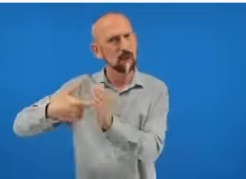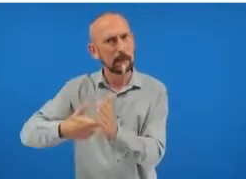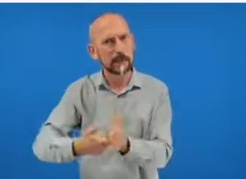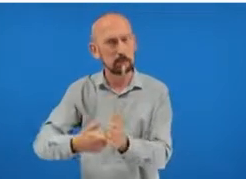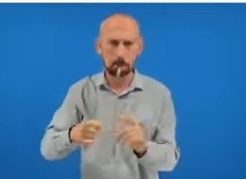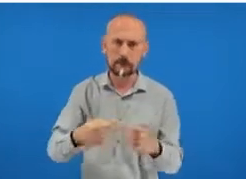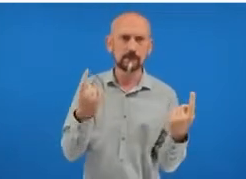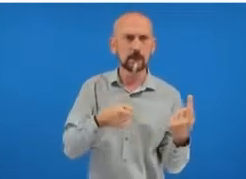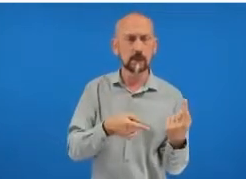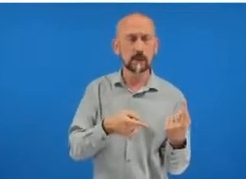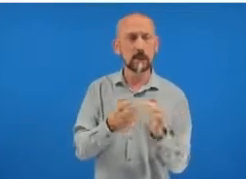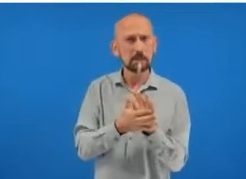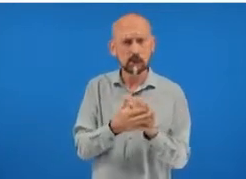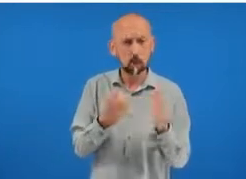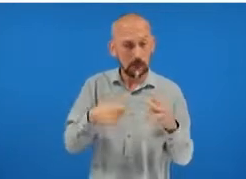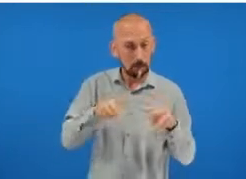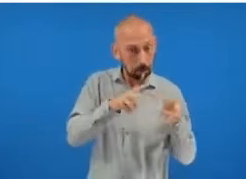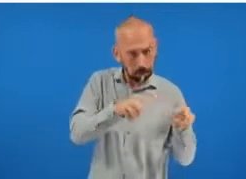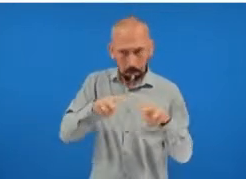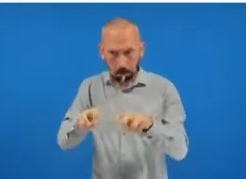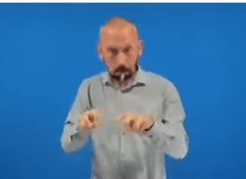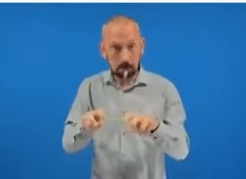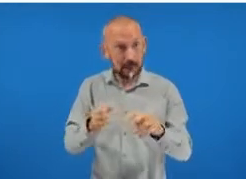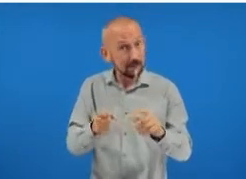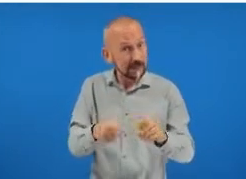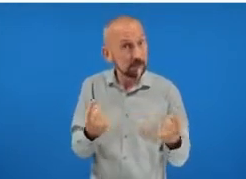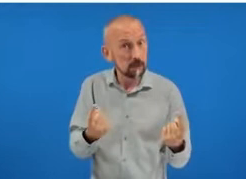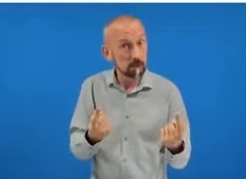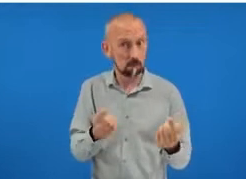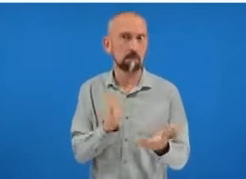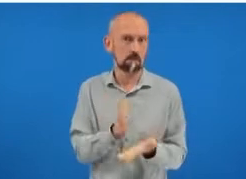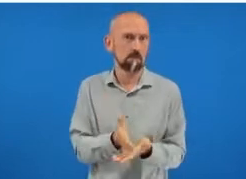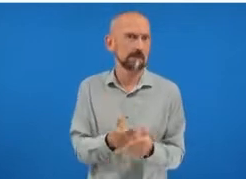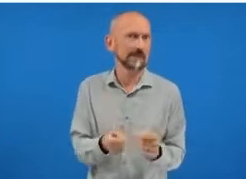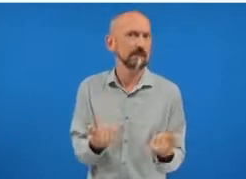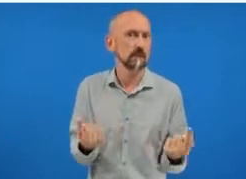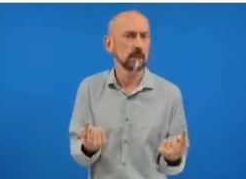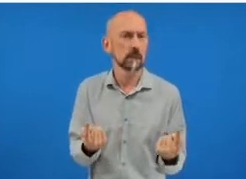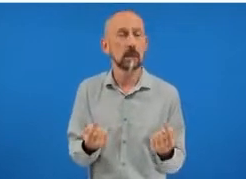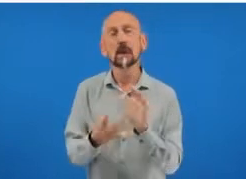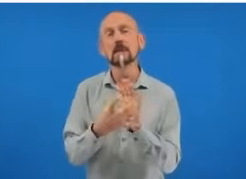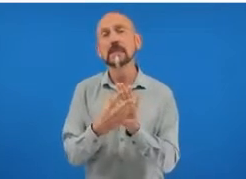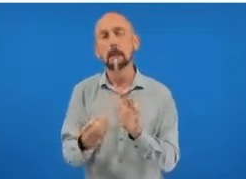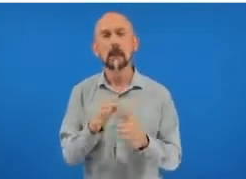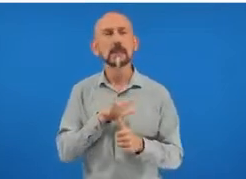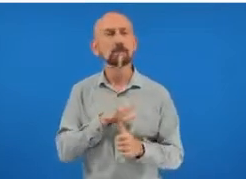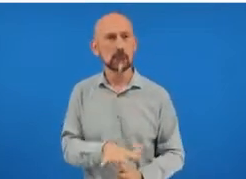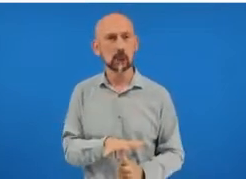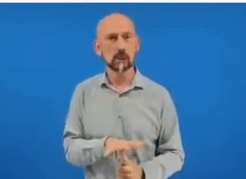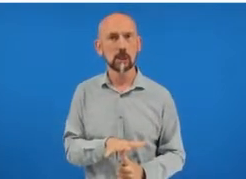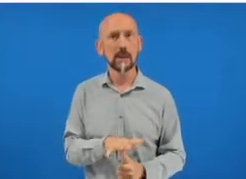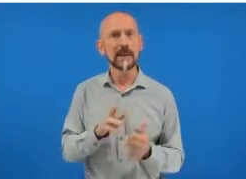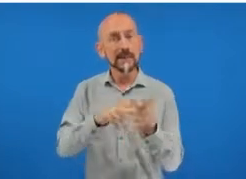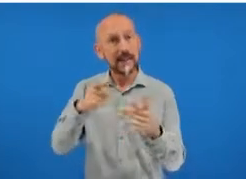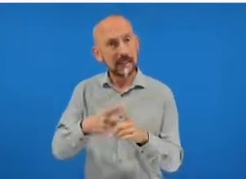a difference? And it did. So if you take depression, NICE recommends CBT, but it